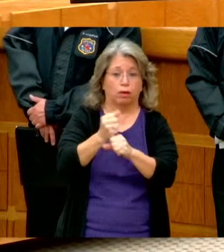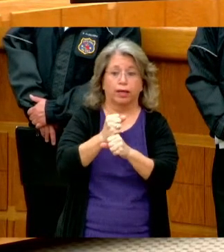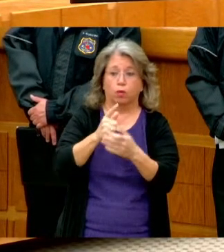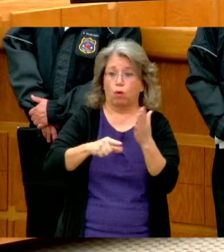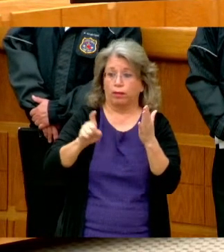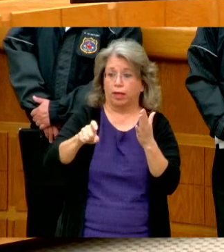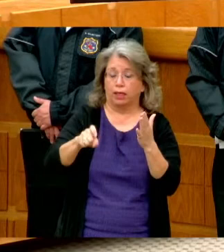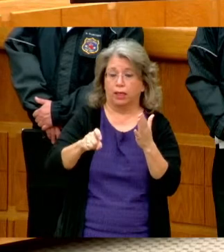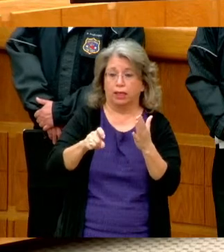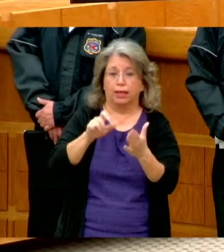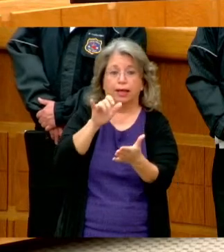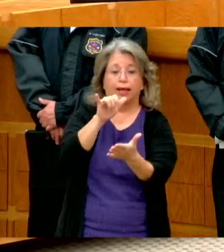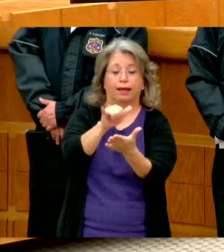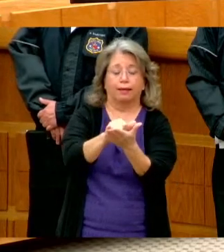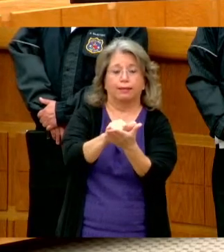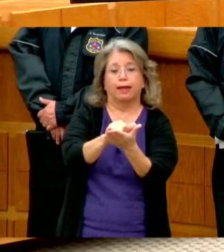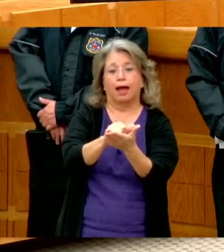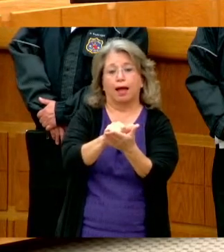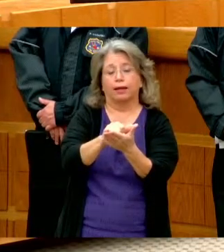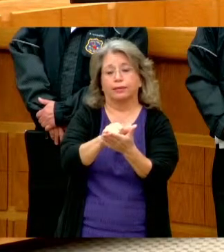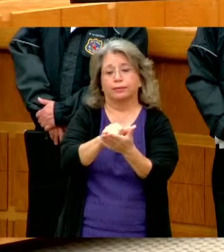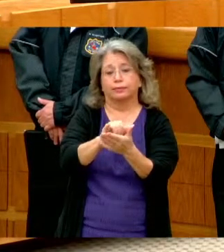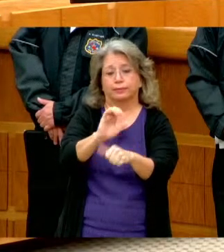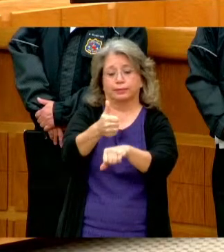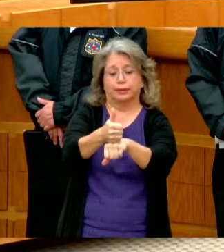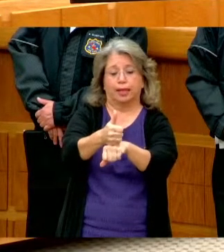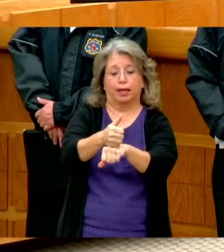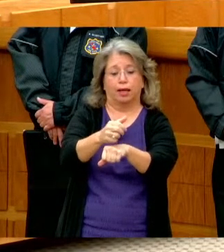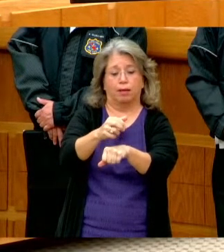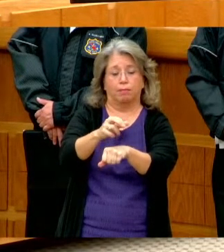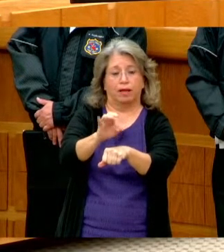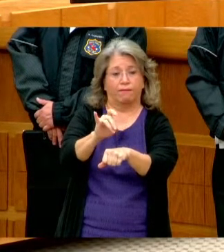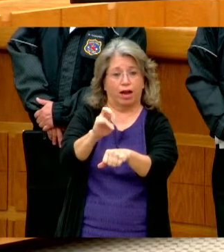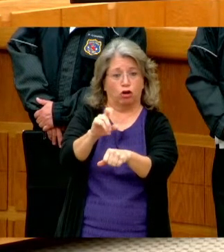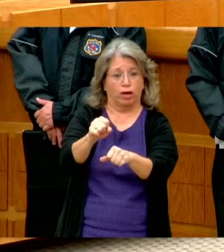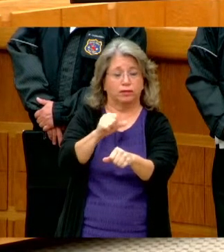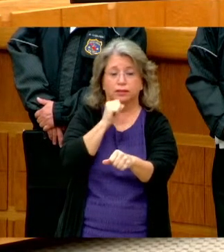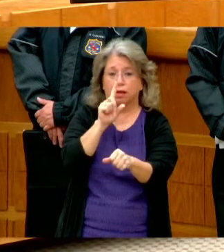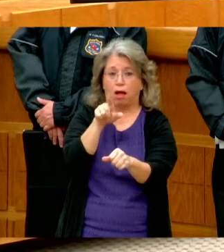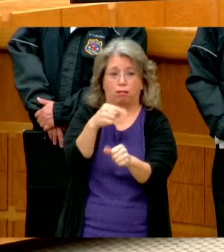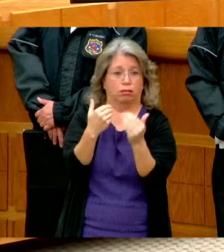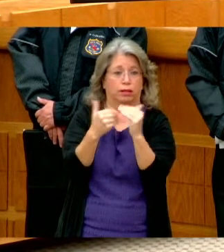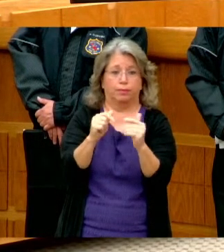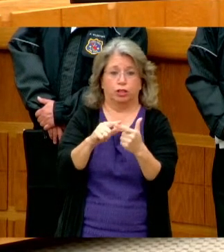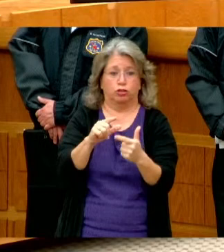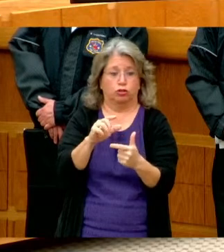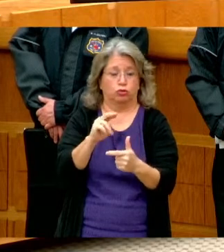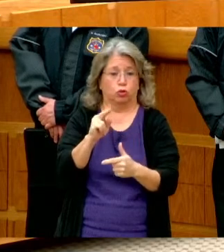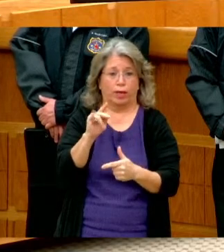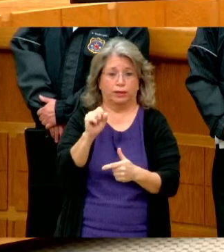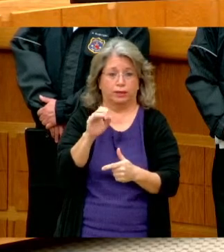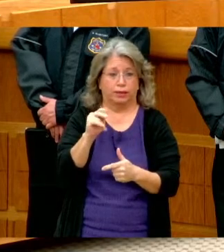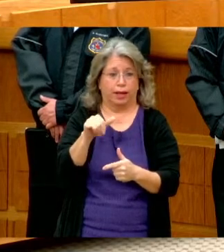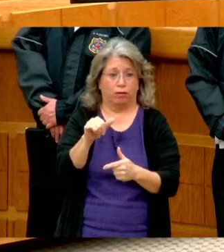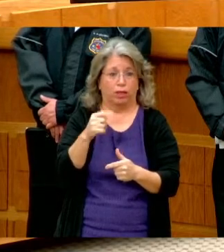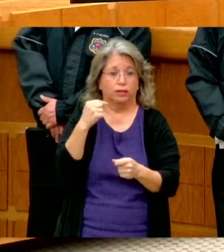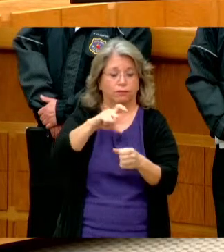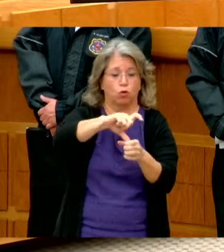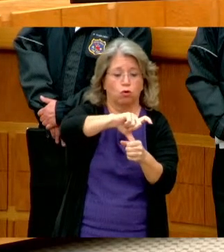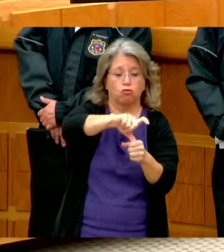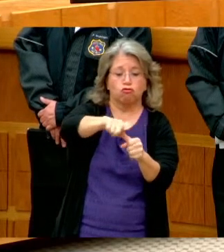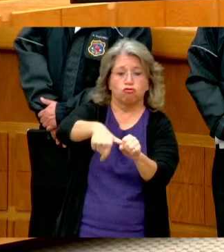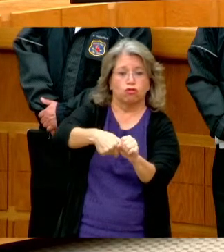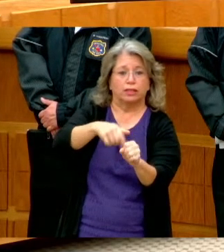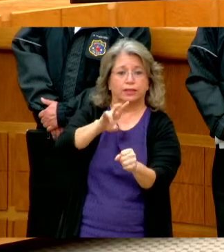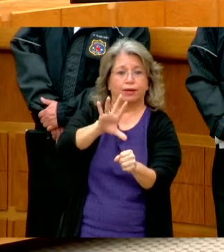Nueces County. It's for a 75-mile radius to really help address our coastal bend needs. And I think that that's going to